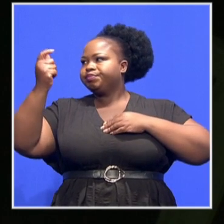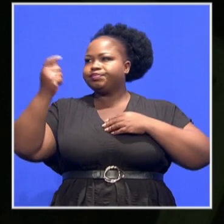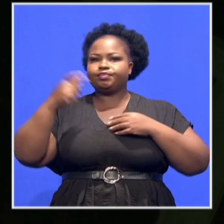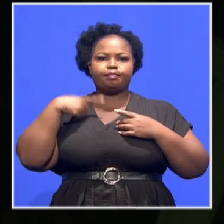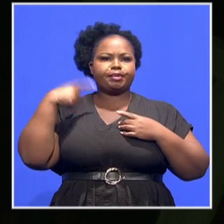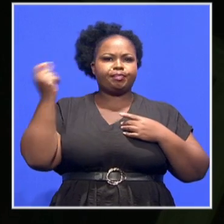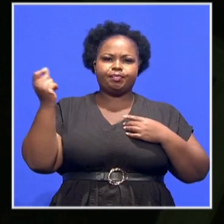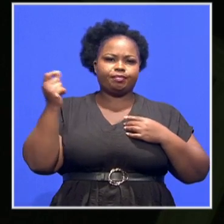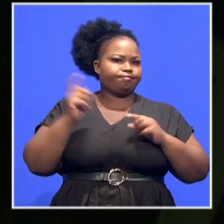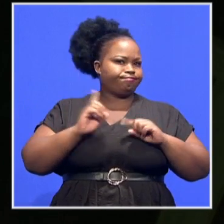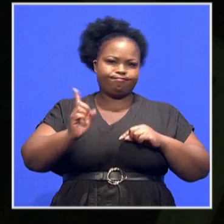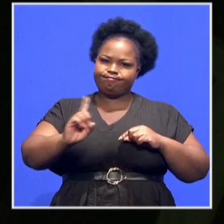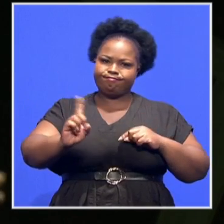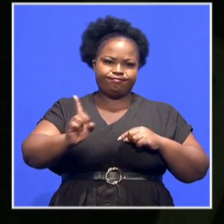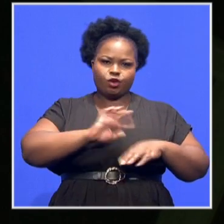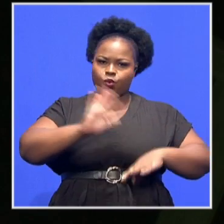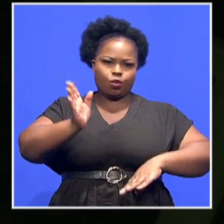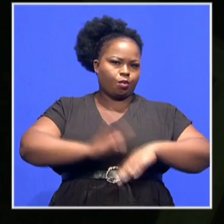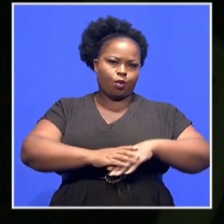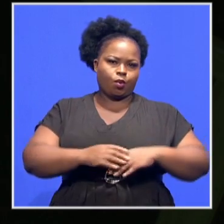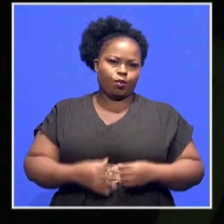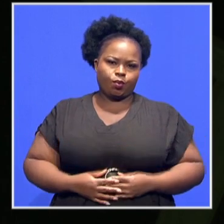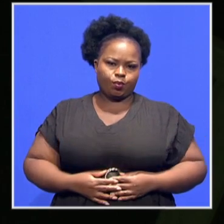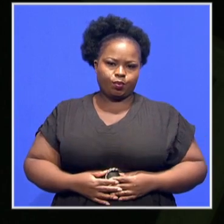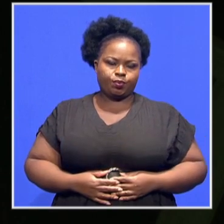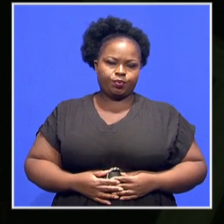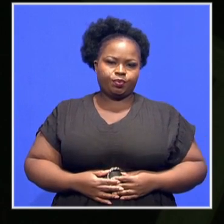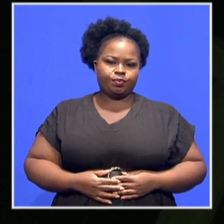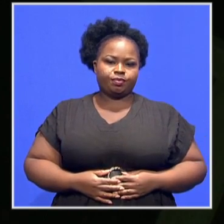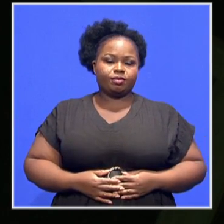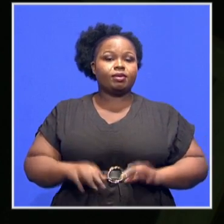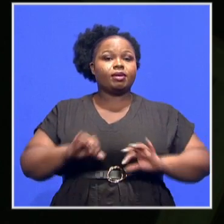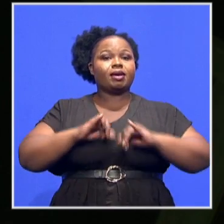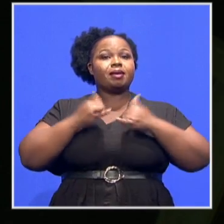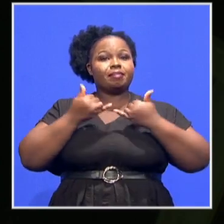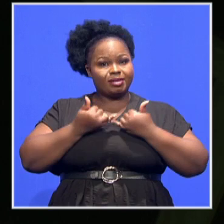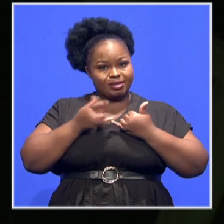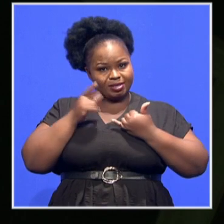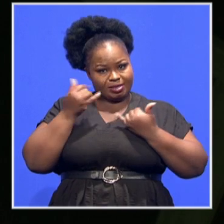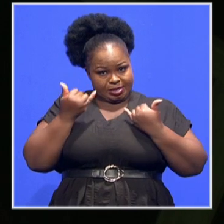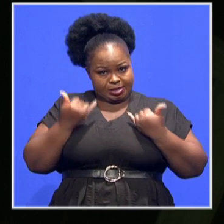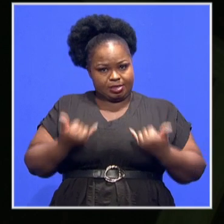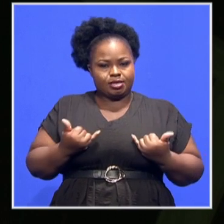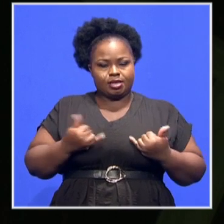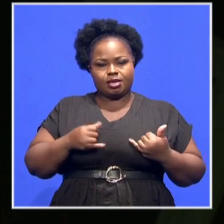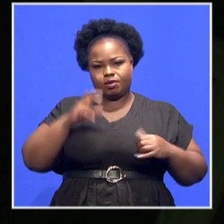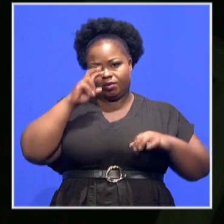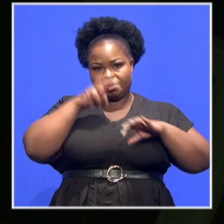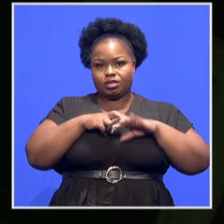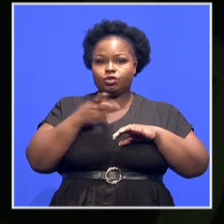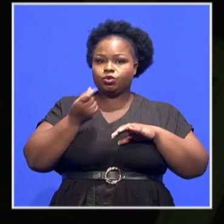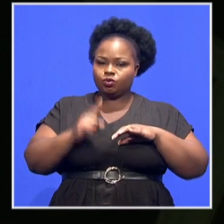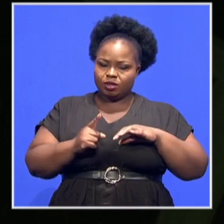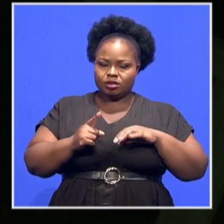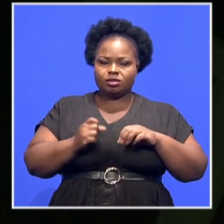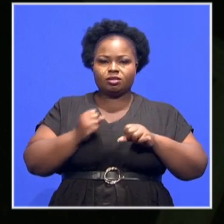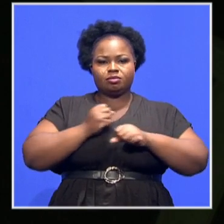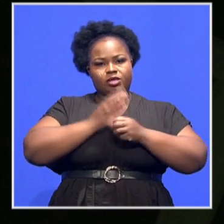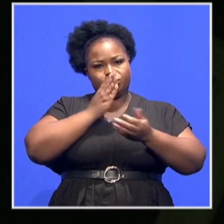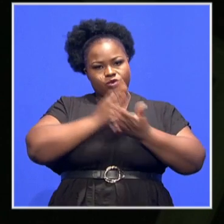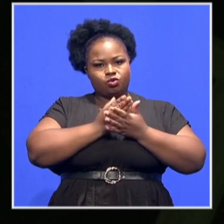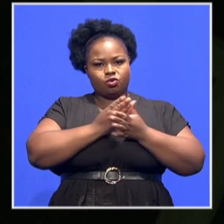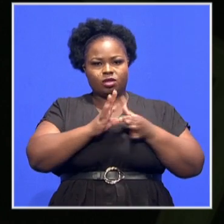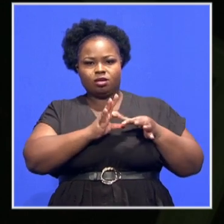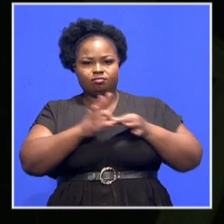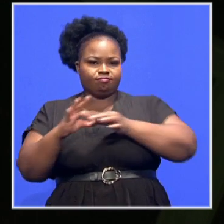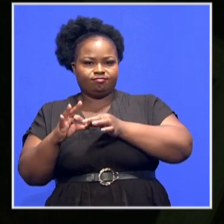gone. Those days are long gone. Companies must now need to immerse themselves